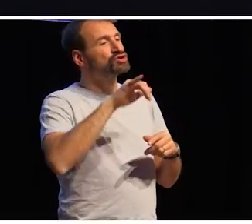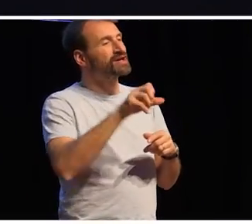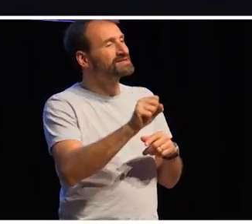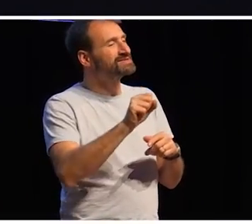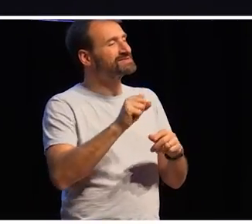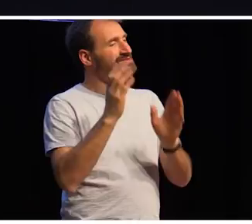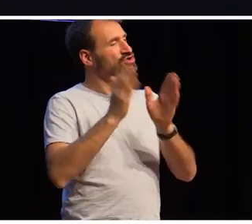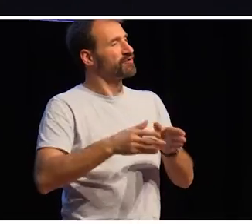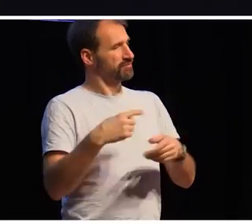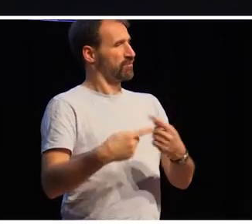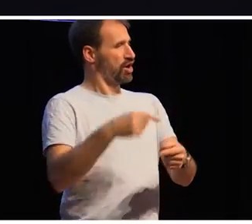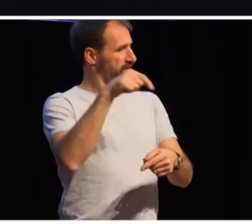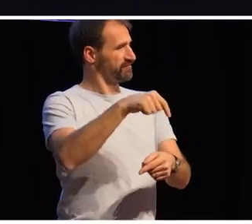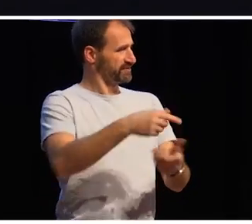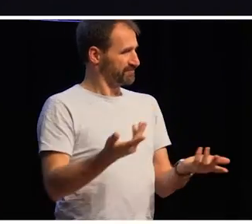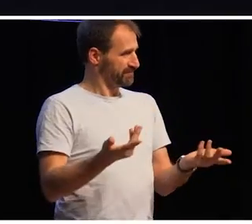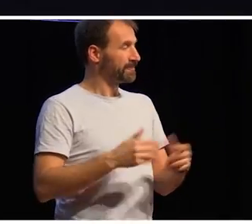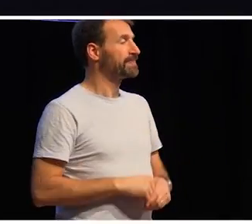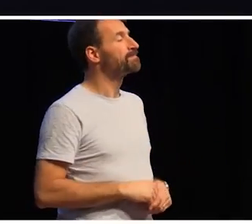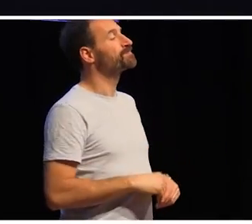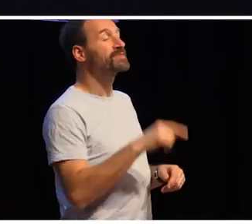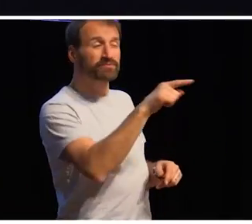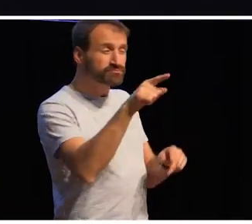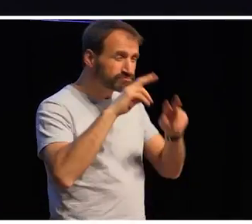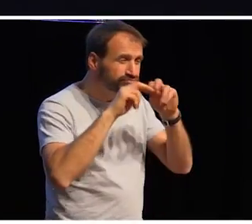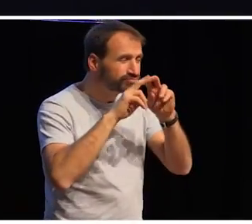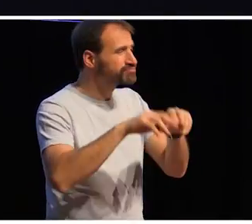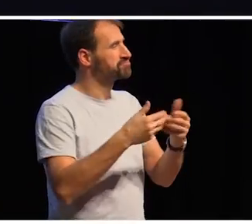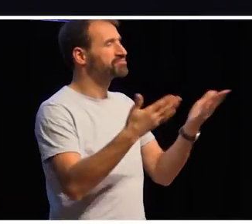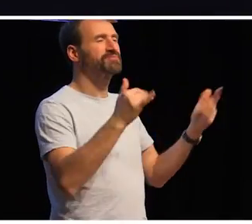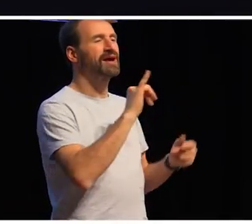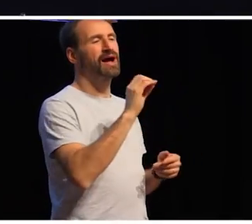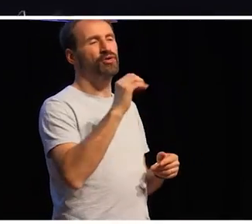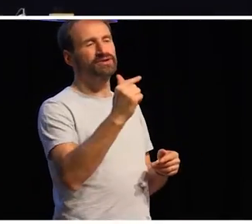So explore some IoT platforms where you can collect the data,